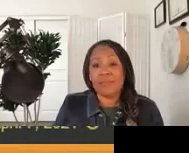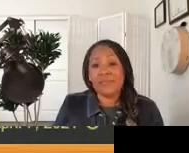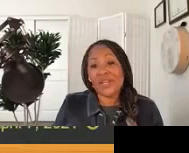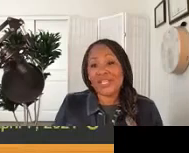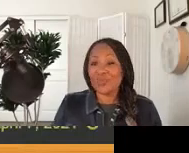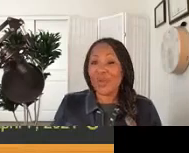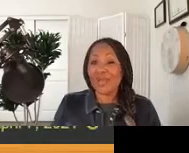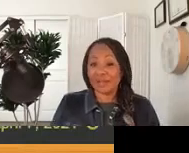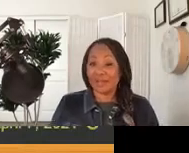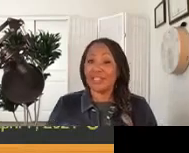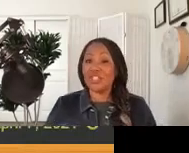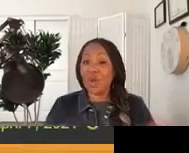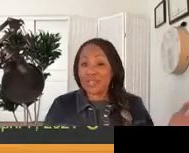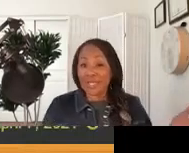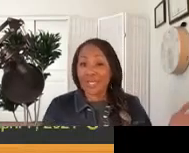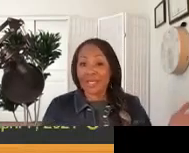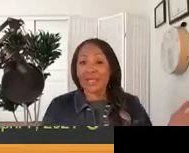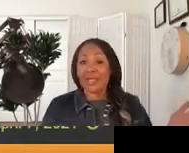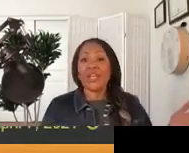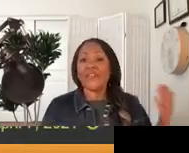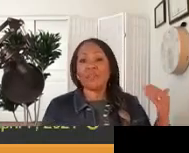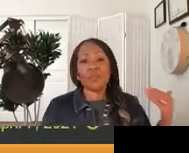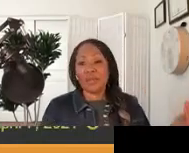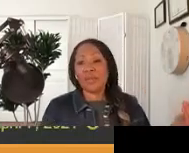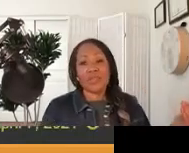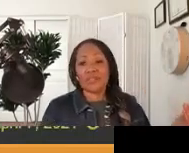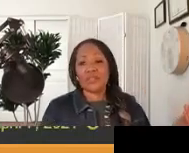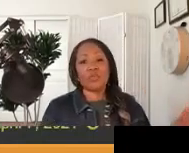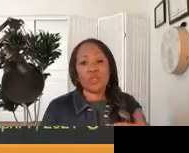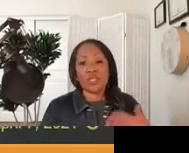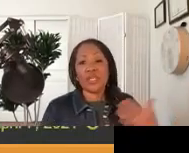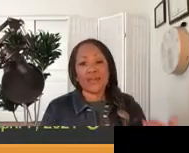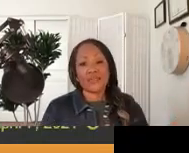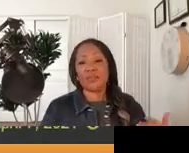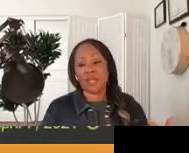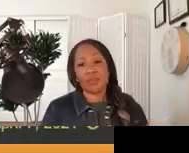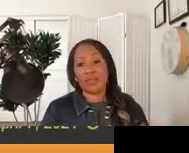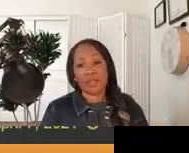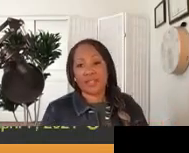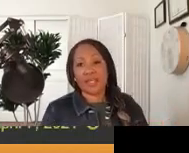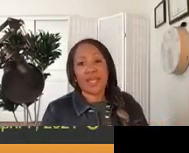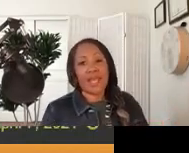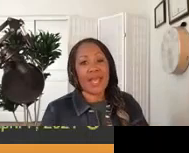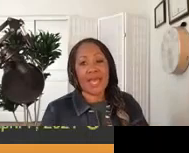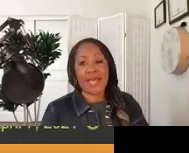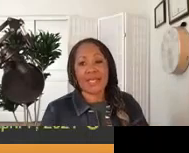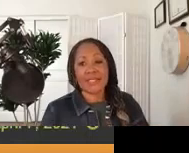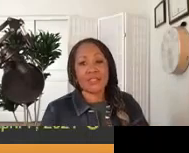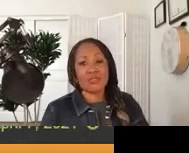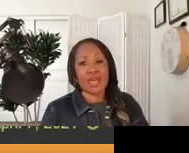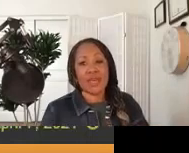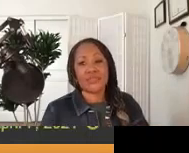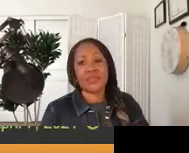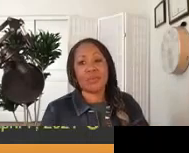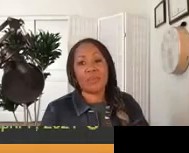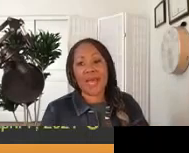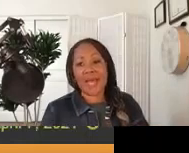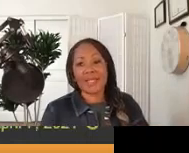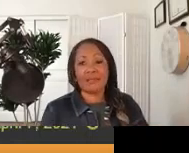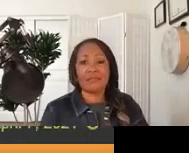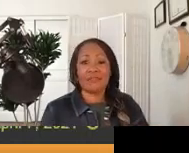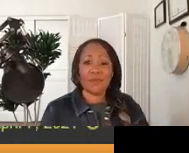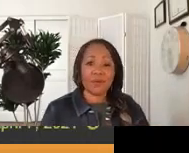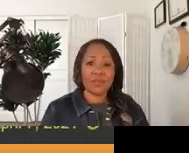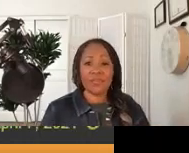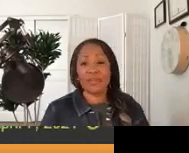Yep, look, it's red. Did you all see? You have to play with this. You really have to play with it. And you have to go back